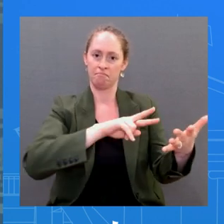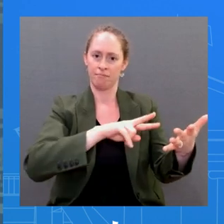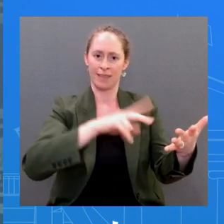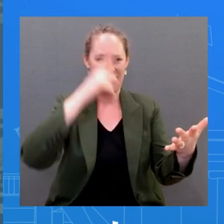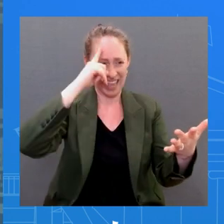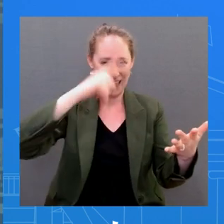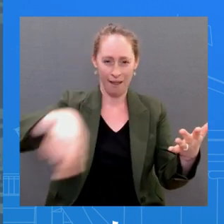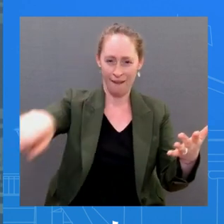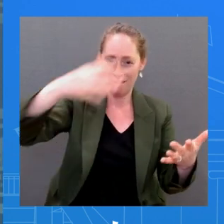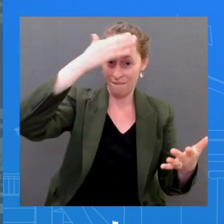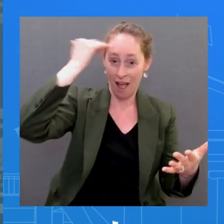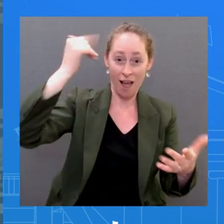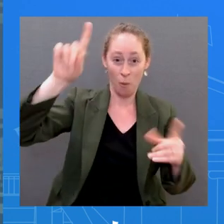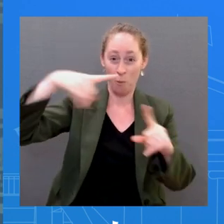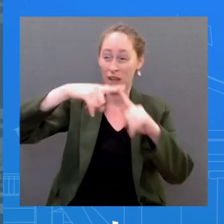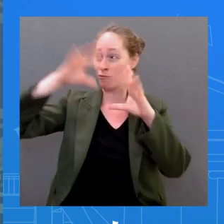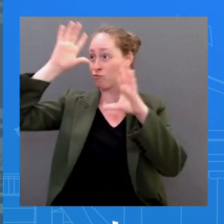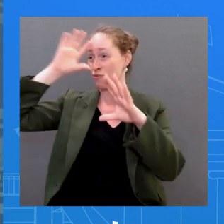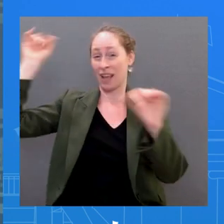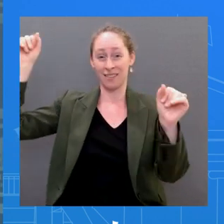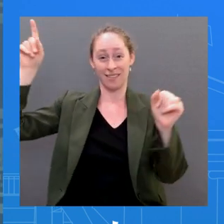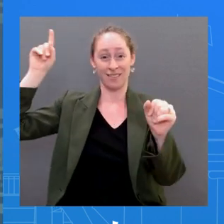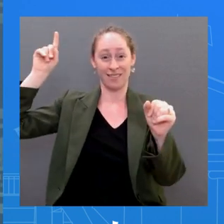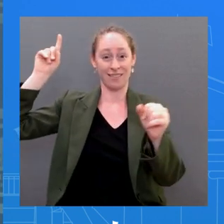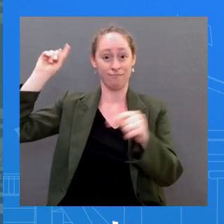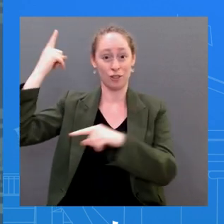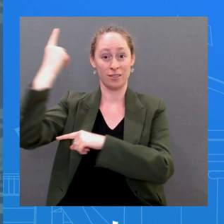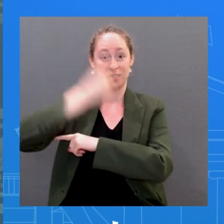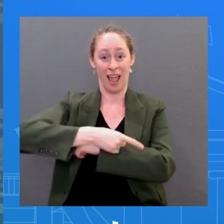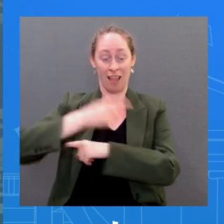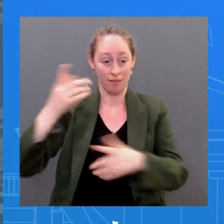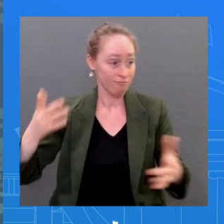20 million people who were collecting unemployment benefits.